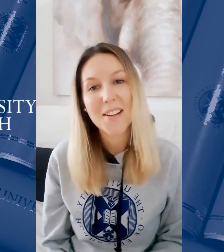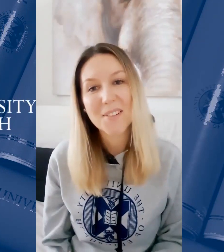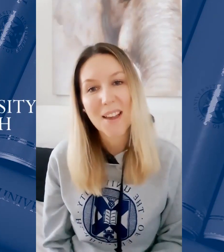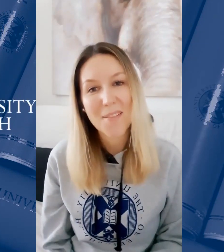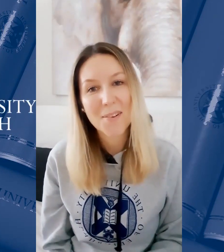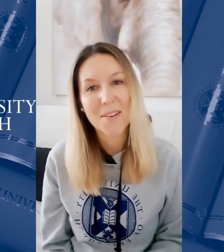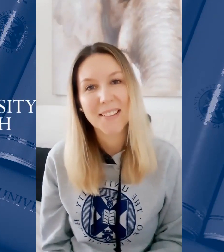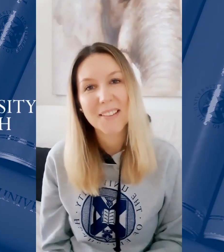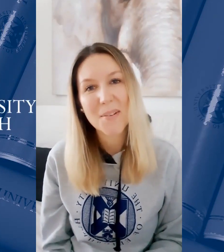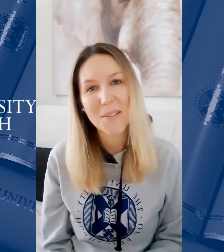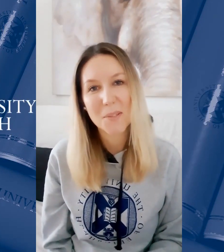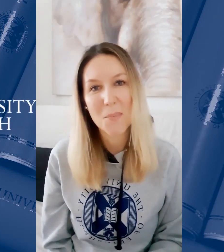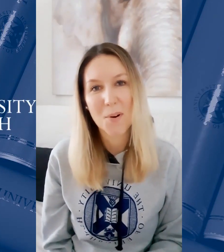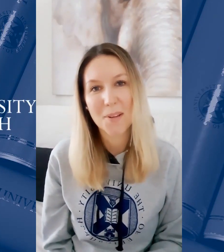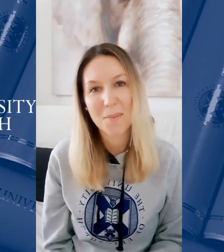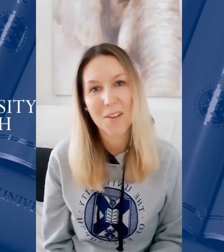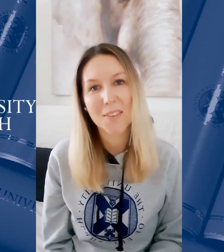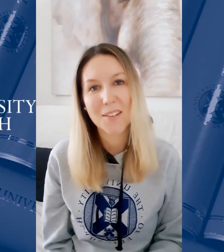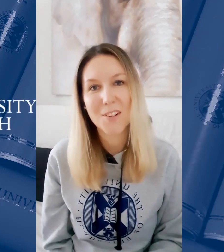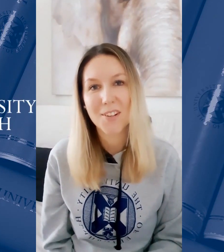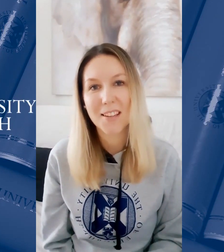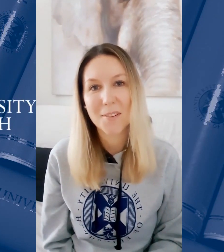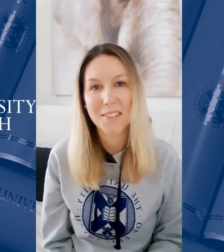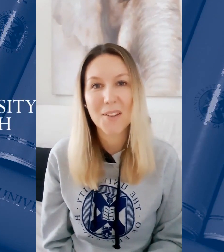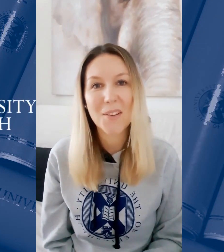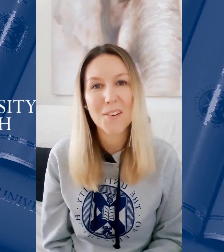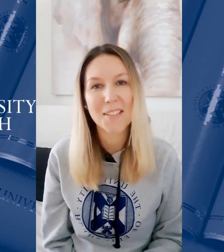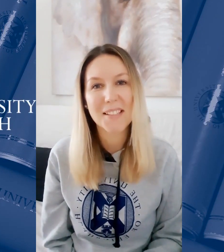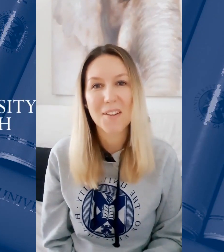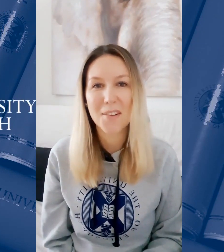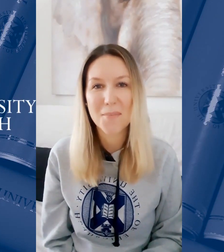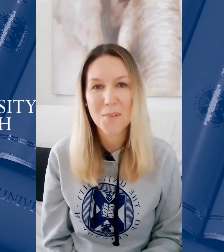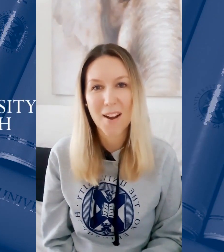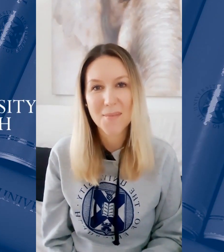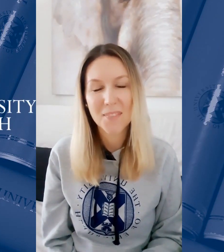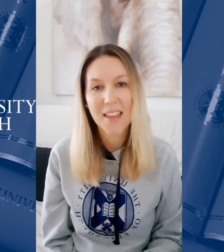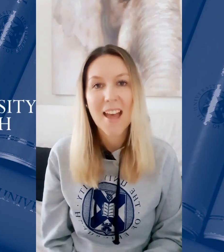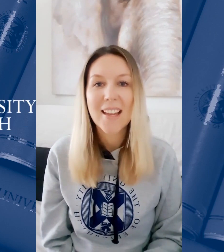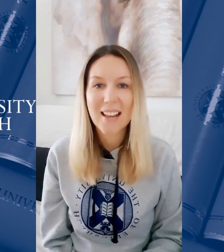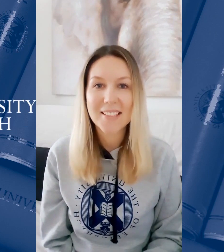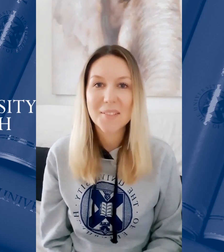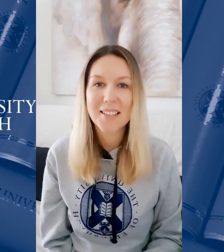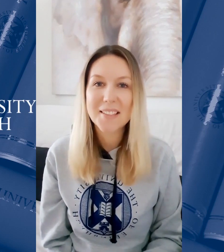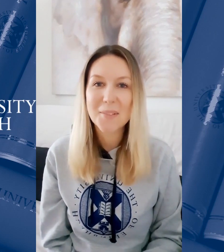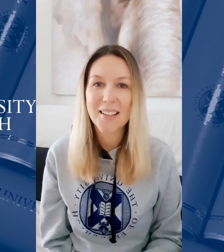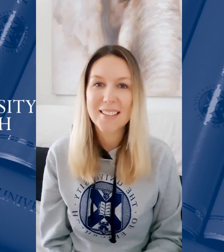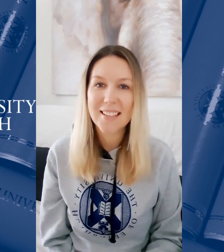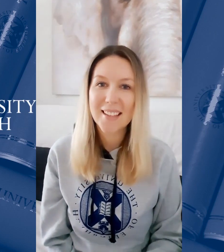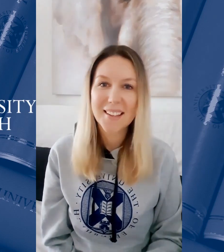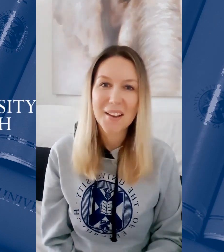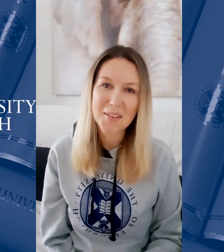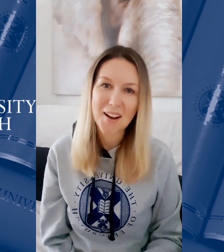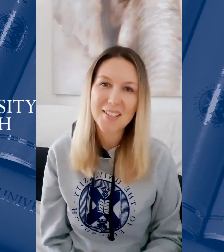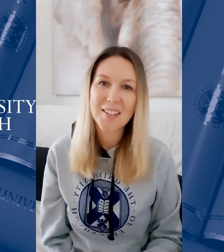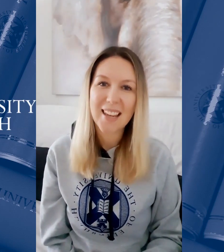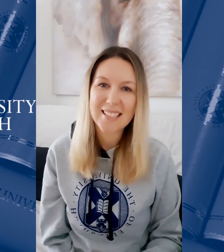Thank you so much to everyone who was supporting me on the journey with the University of Edinburgh. Class